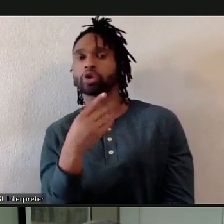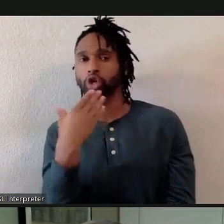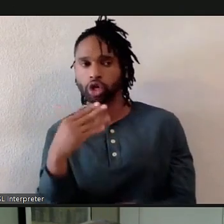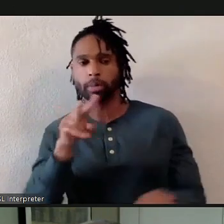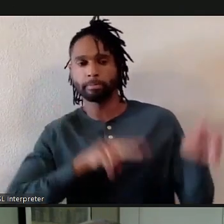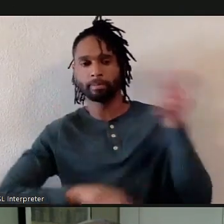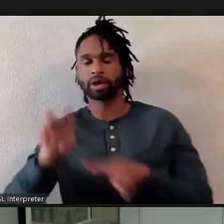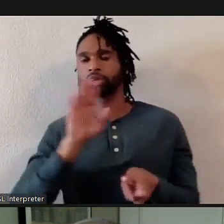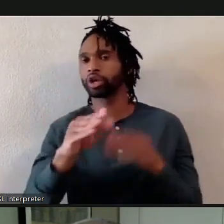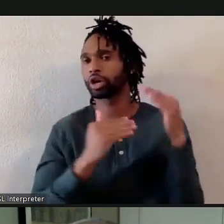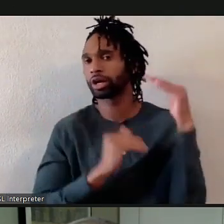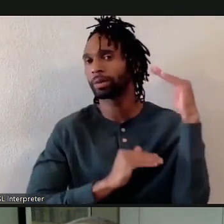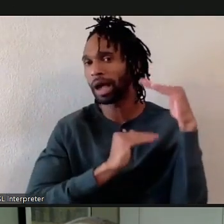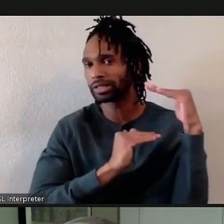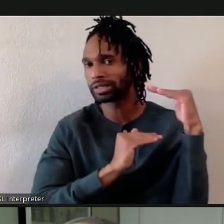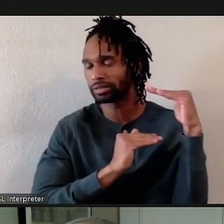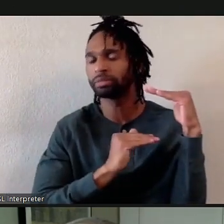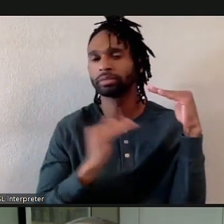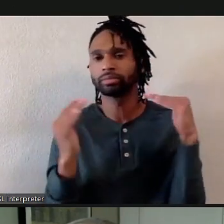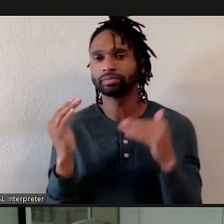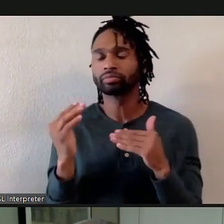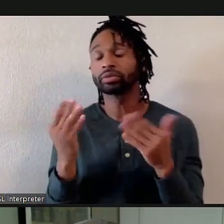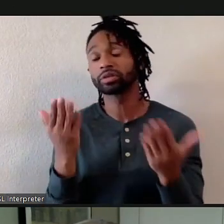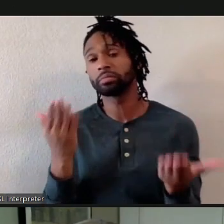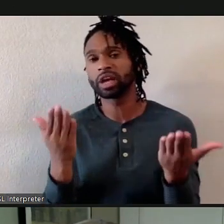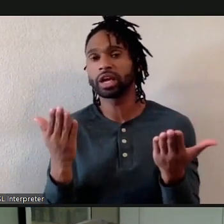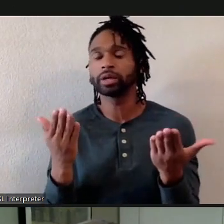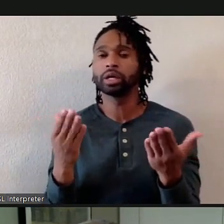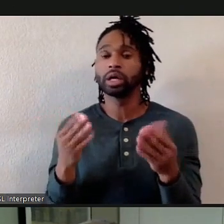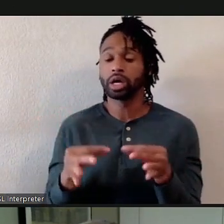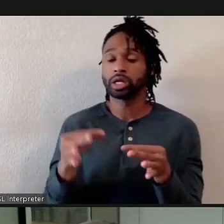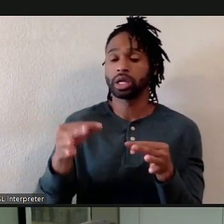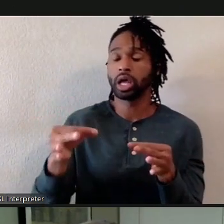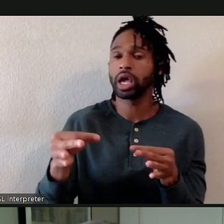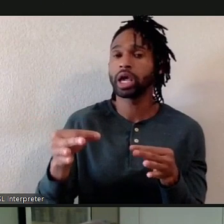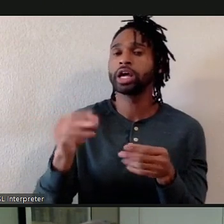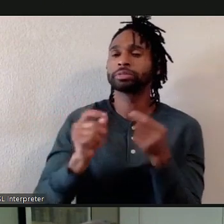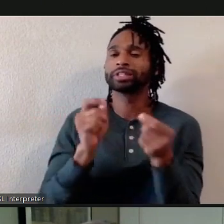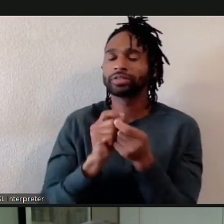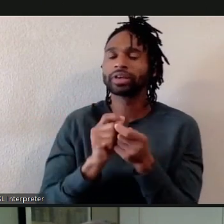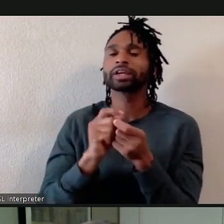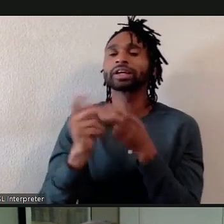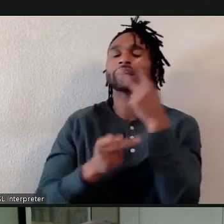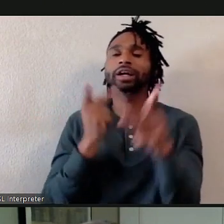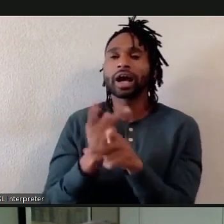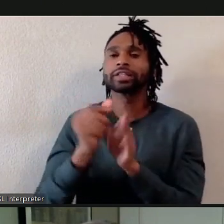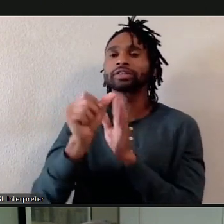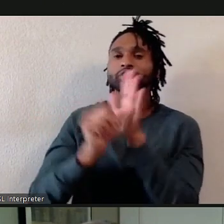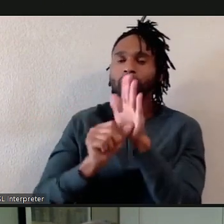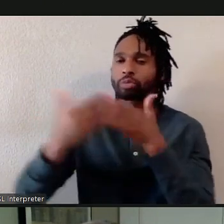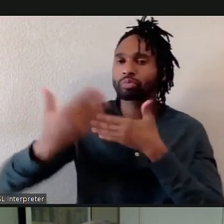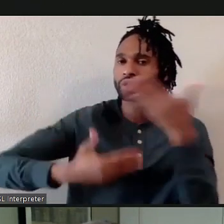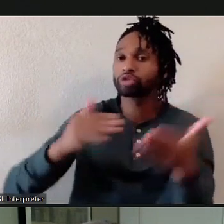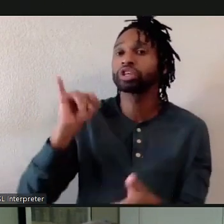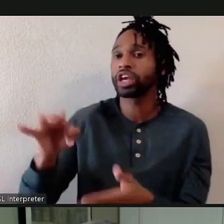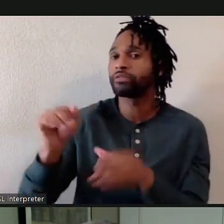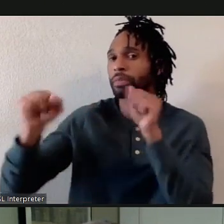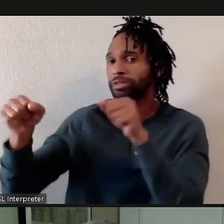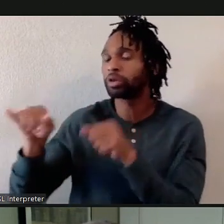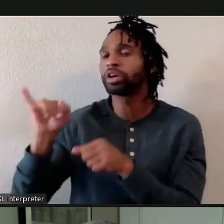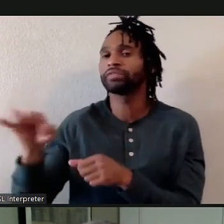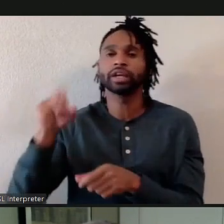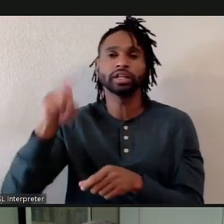their capacities and potentially delay certain kinds of surgical procedures when possible if they need to keep beds